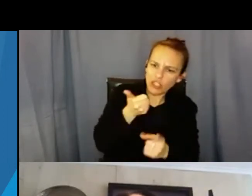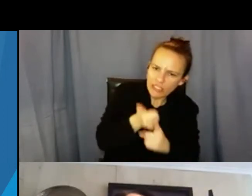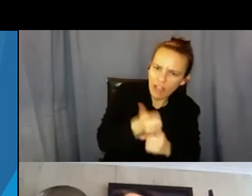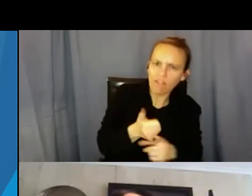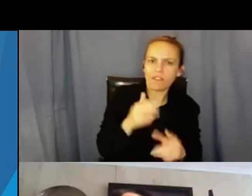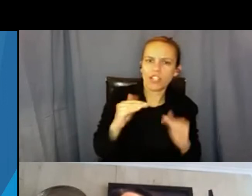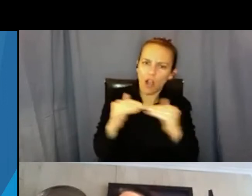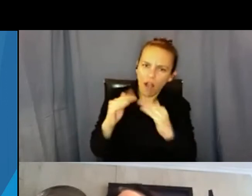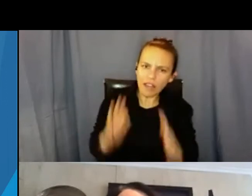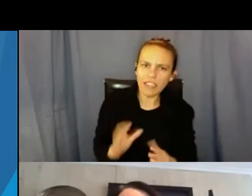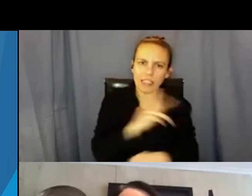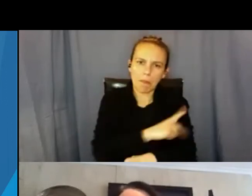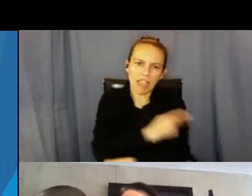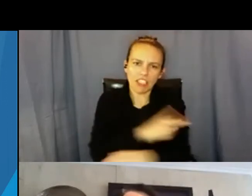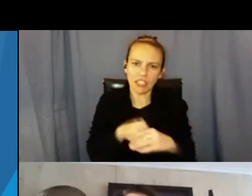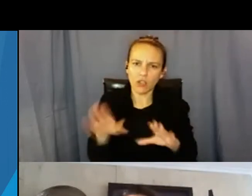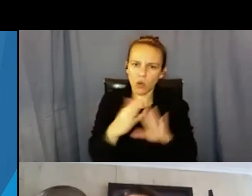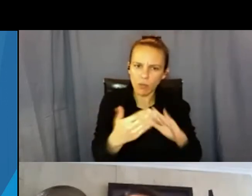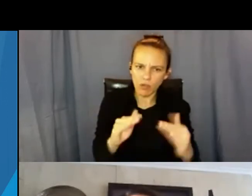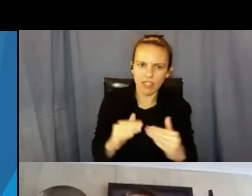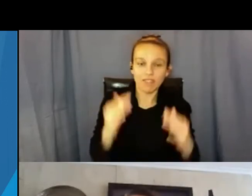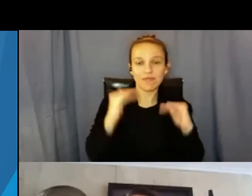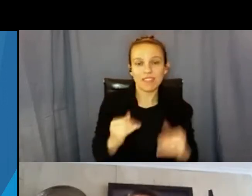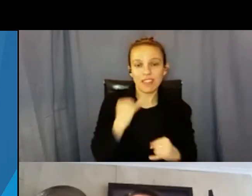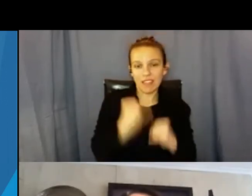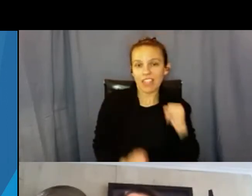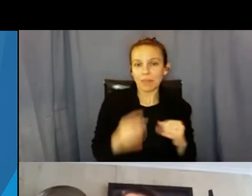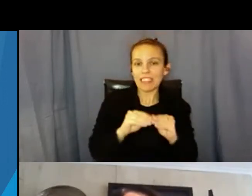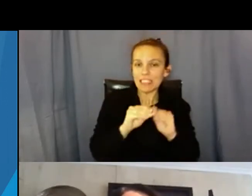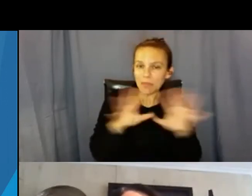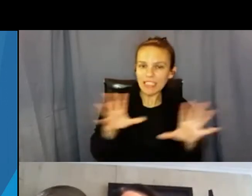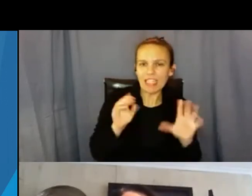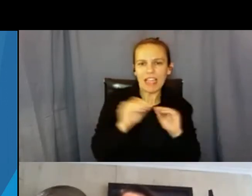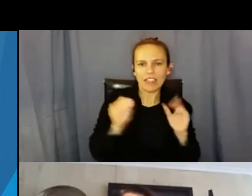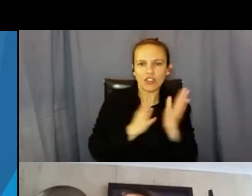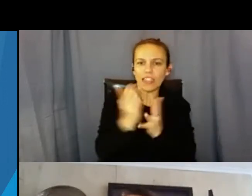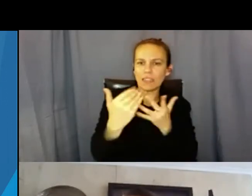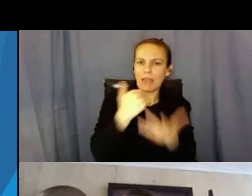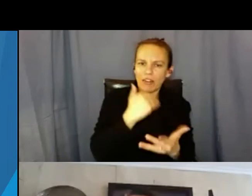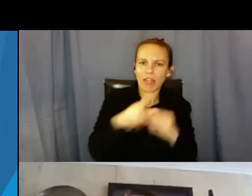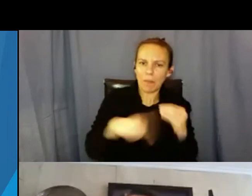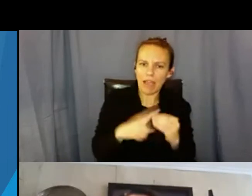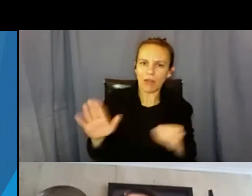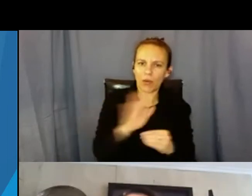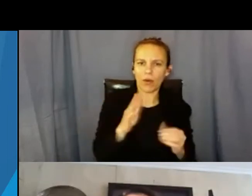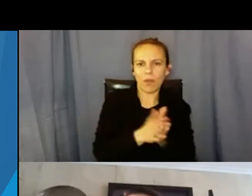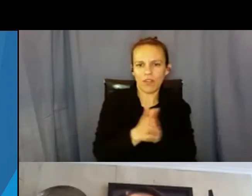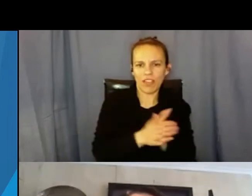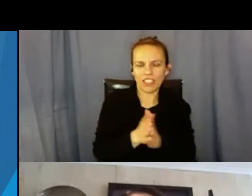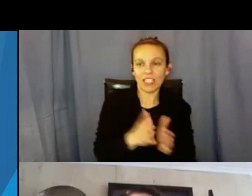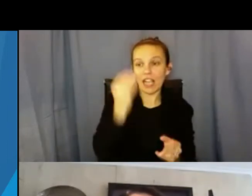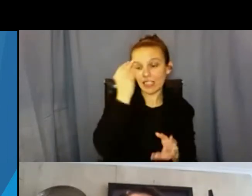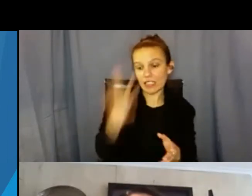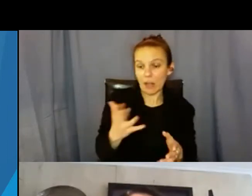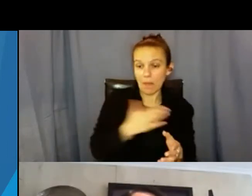be explicit and transparent about motivations. I always tell my staff that I'm not only invested in the residents in our